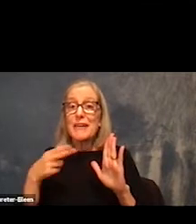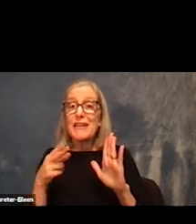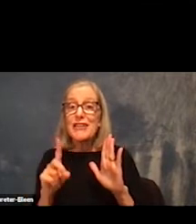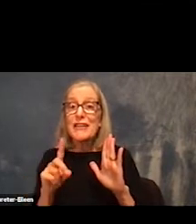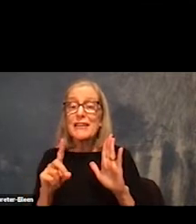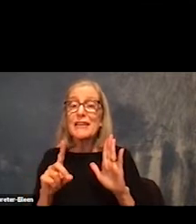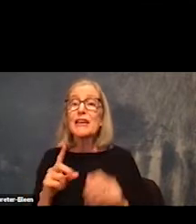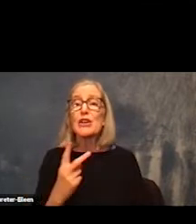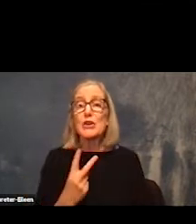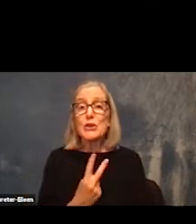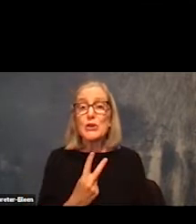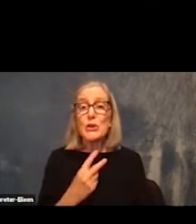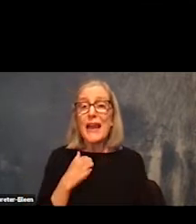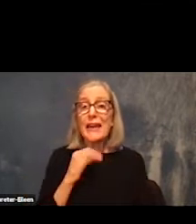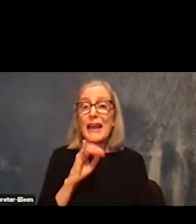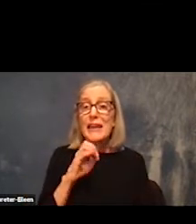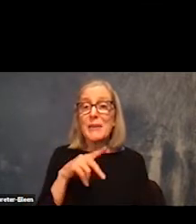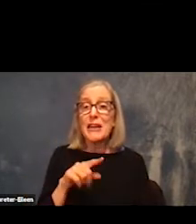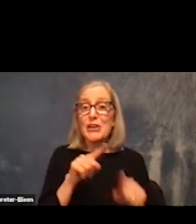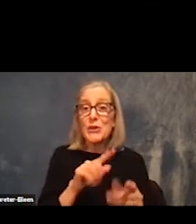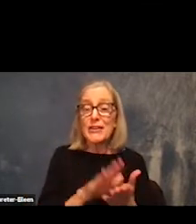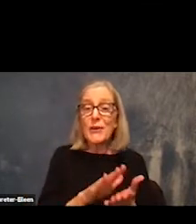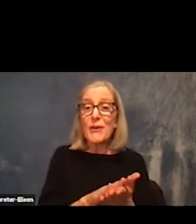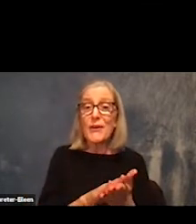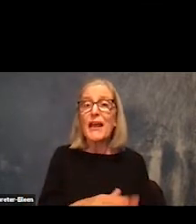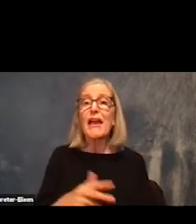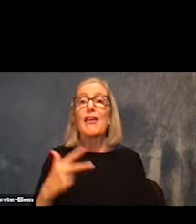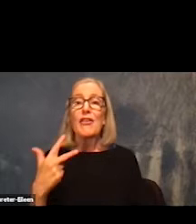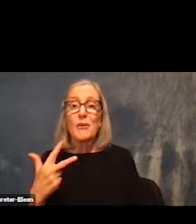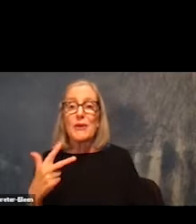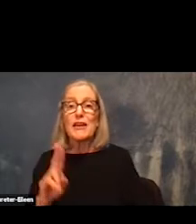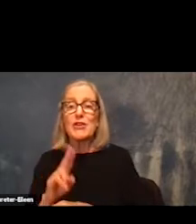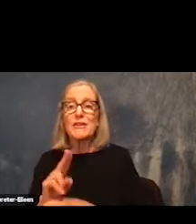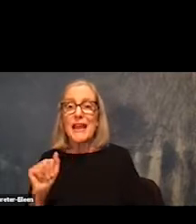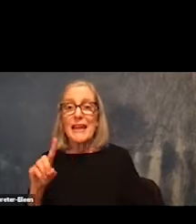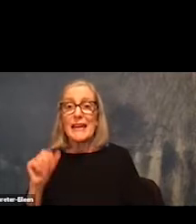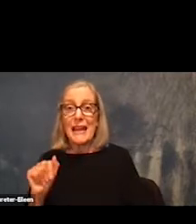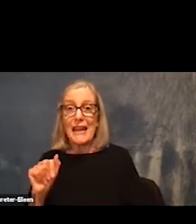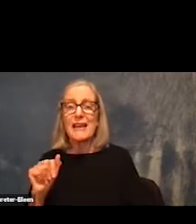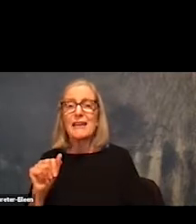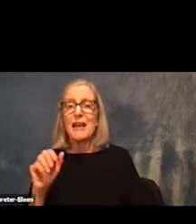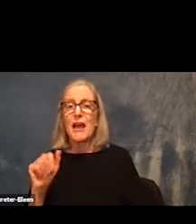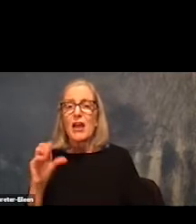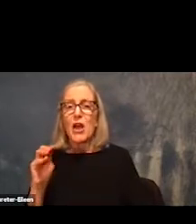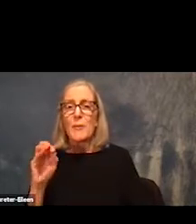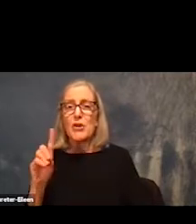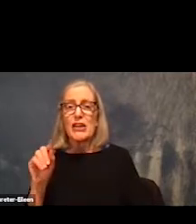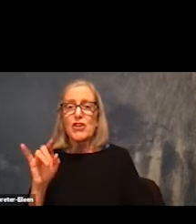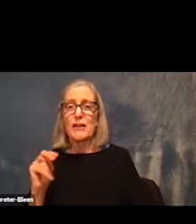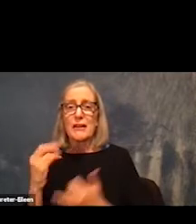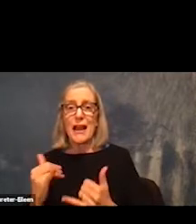when they were in school, and 3 are using ADA accommodations now. And I'm not talking about the dog.